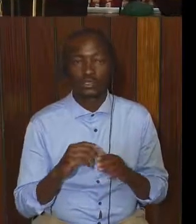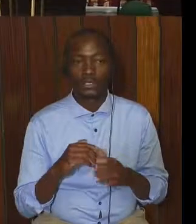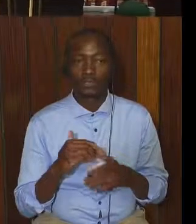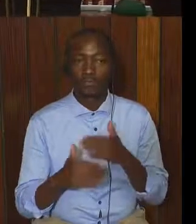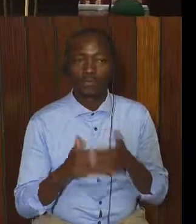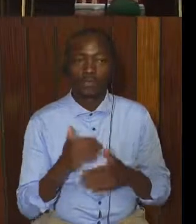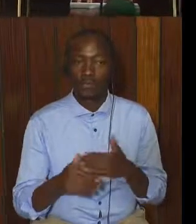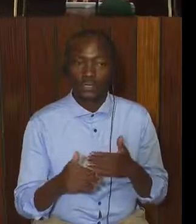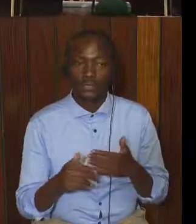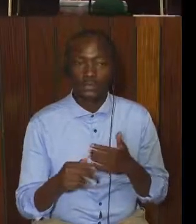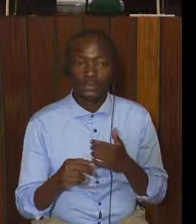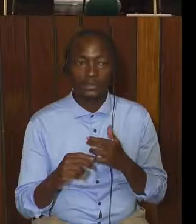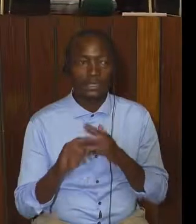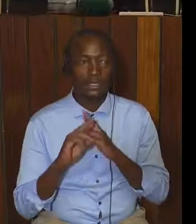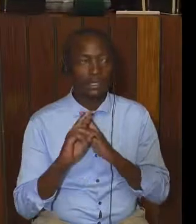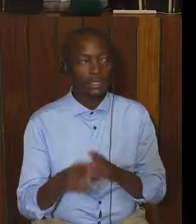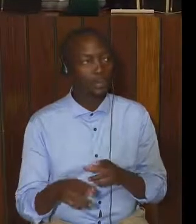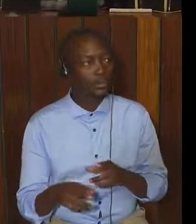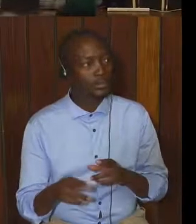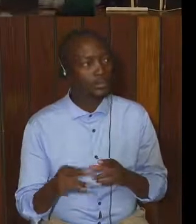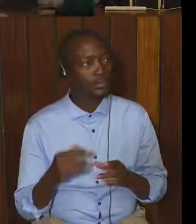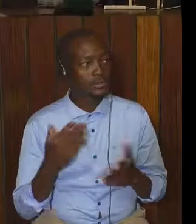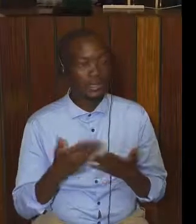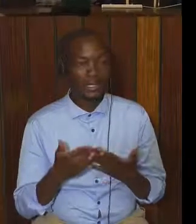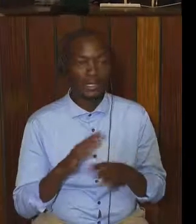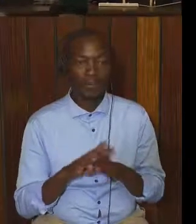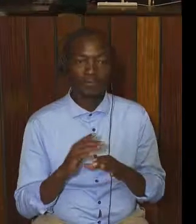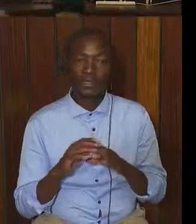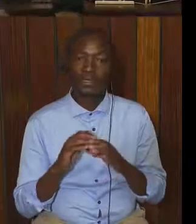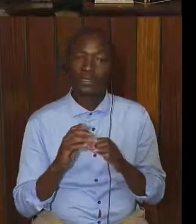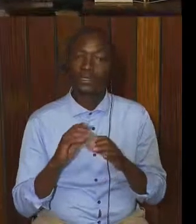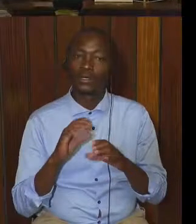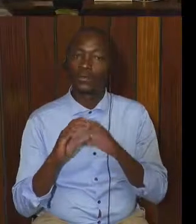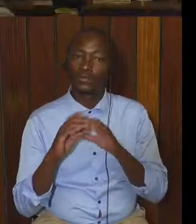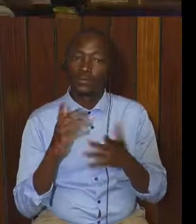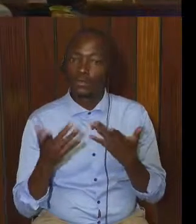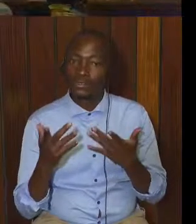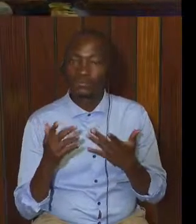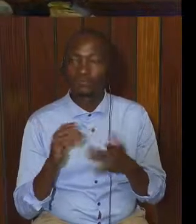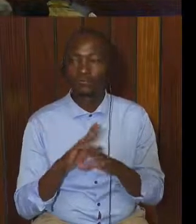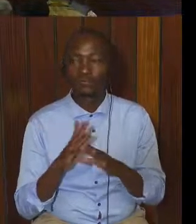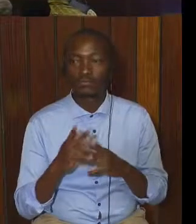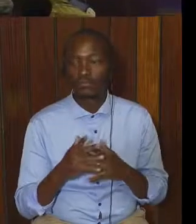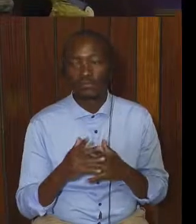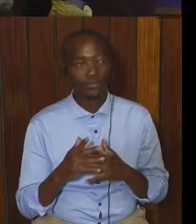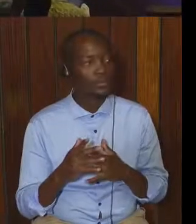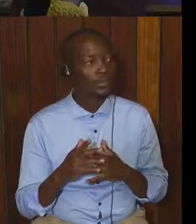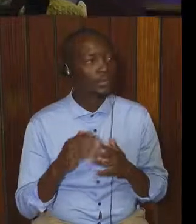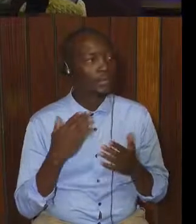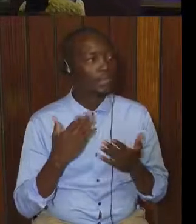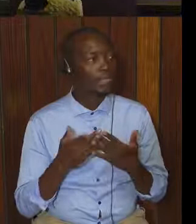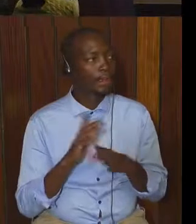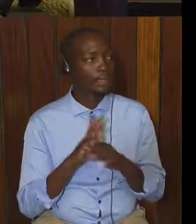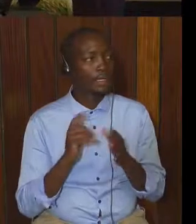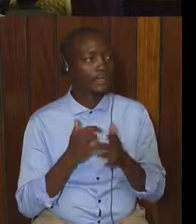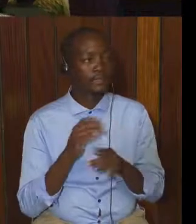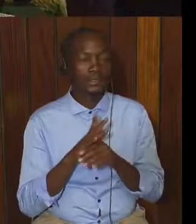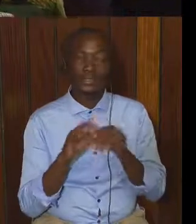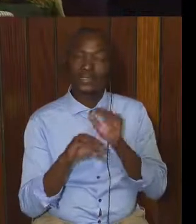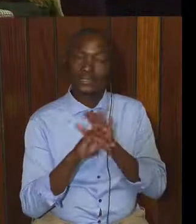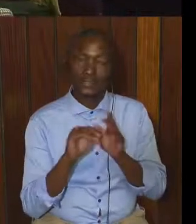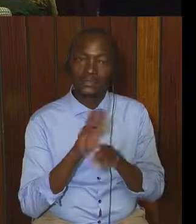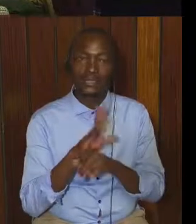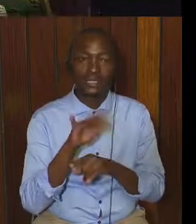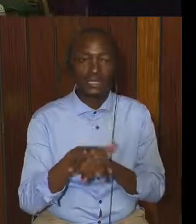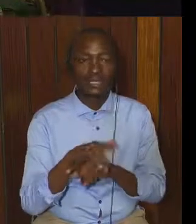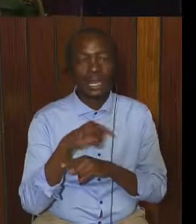on the subsidized bus contracts so that we can then have engagement with community members. Can I just indicate that I